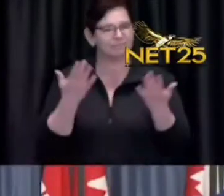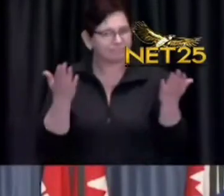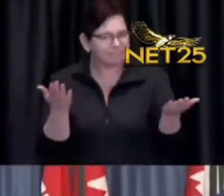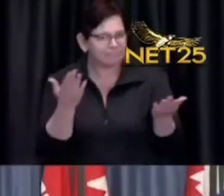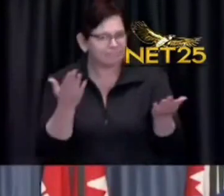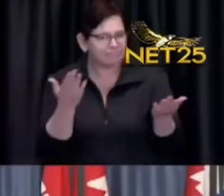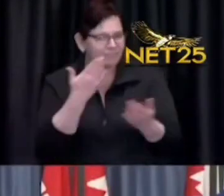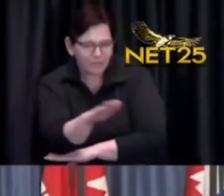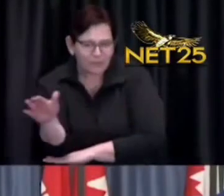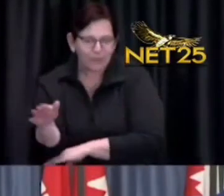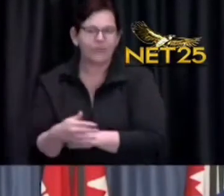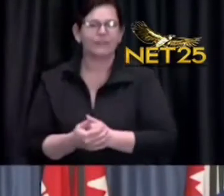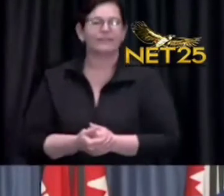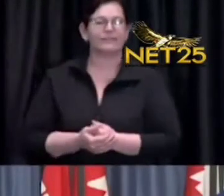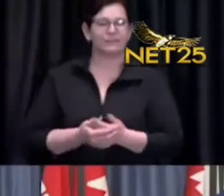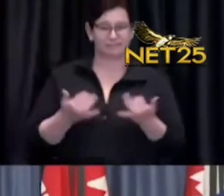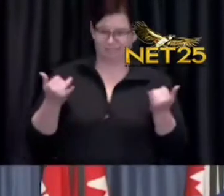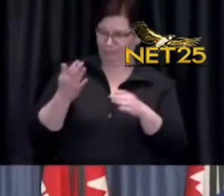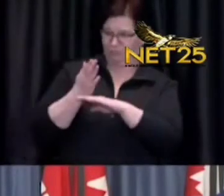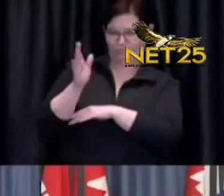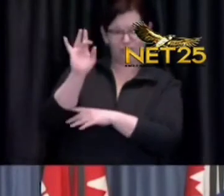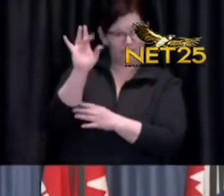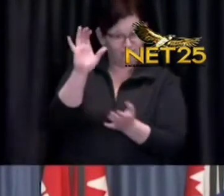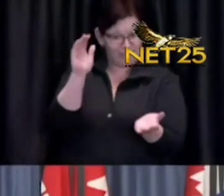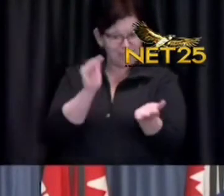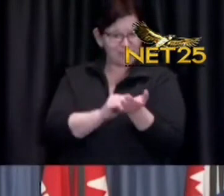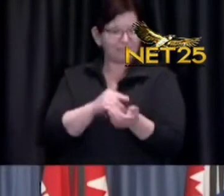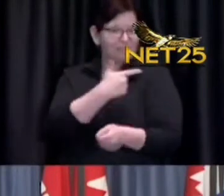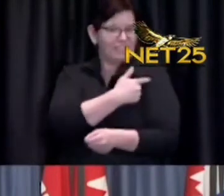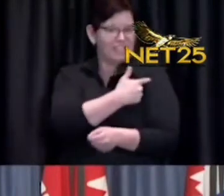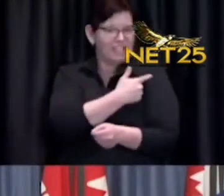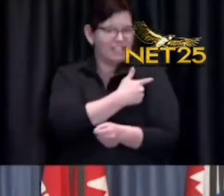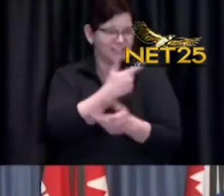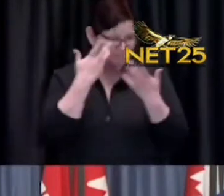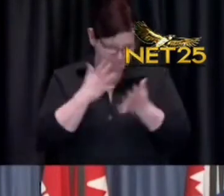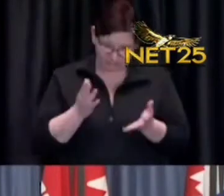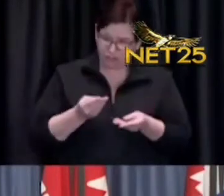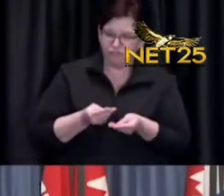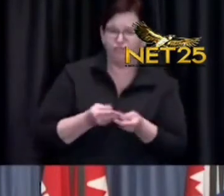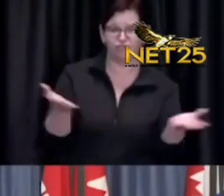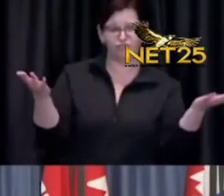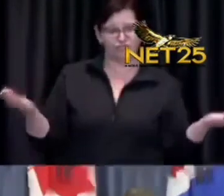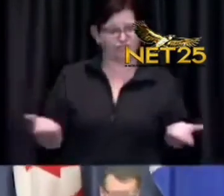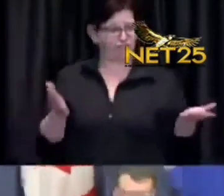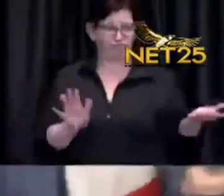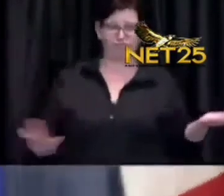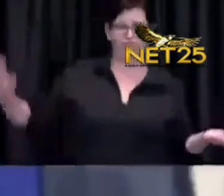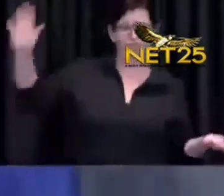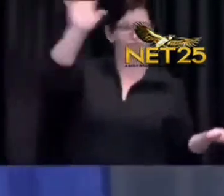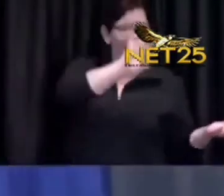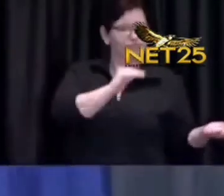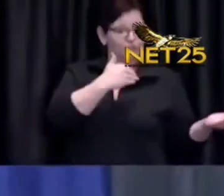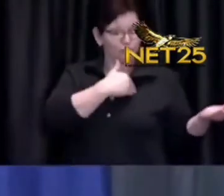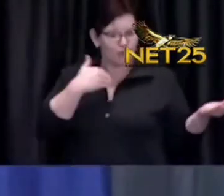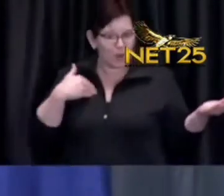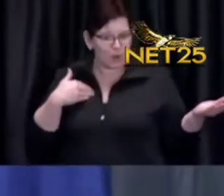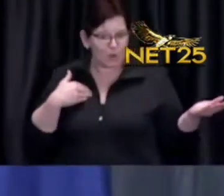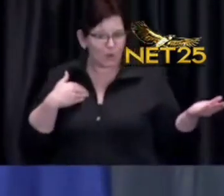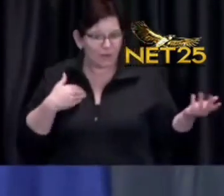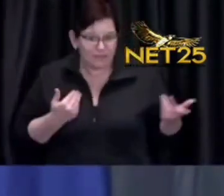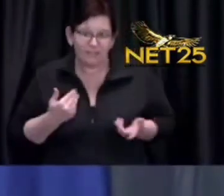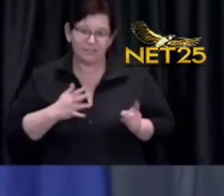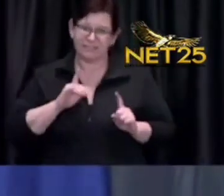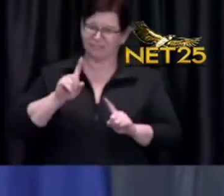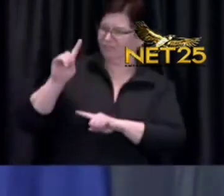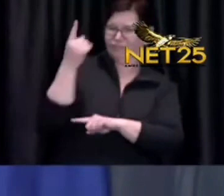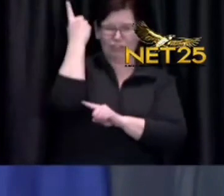More than 800,000 COVID-19 vaccine doses have now been administered in the City of Toronto. We are the first health region anywhere in